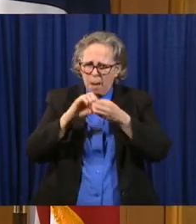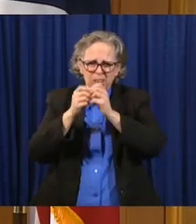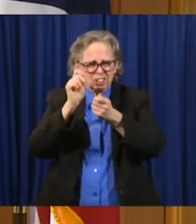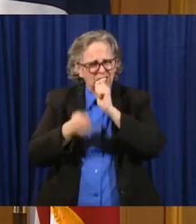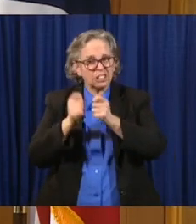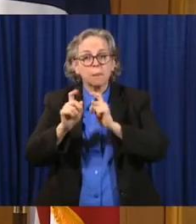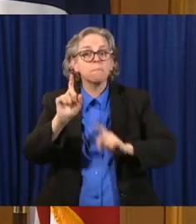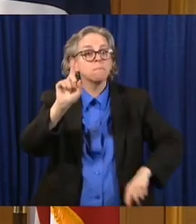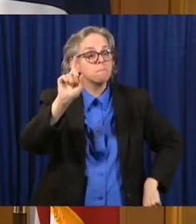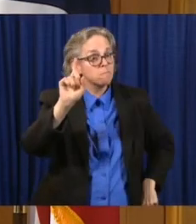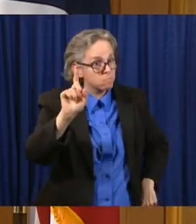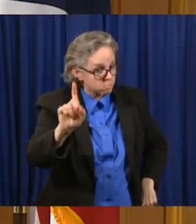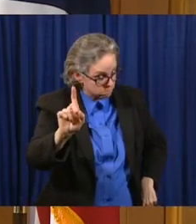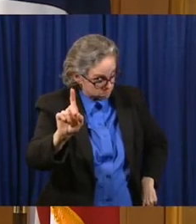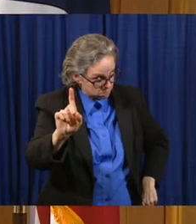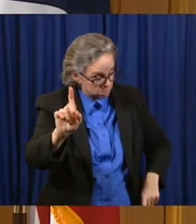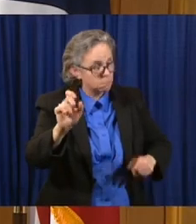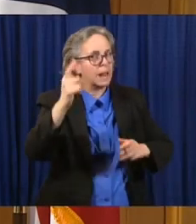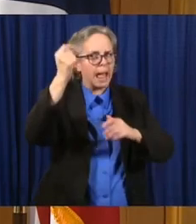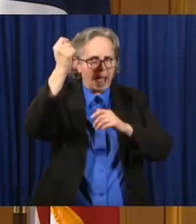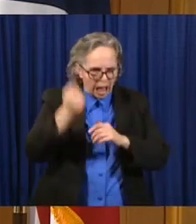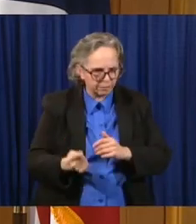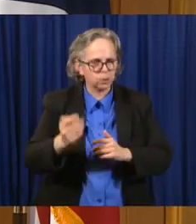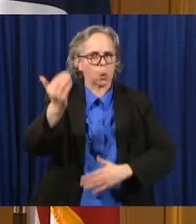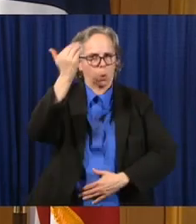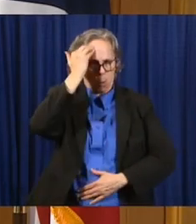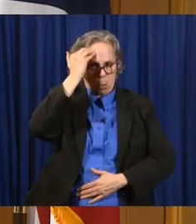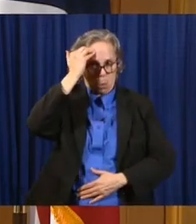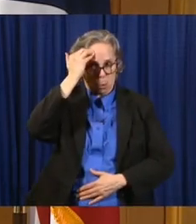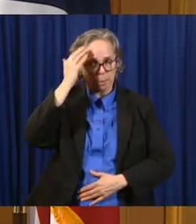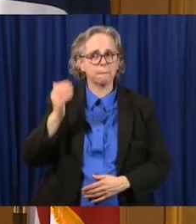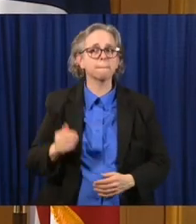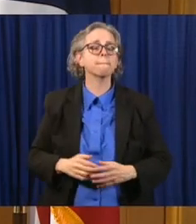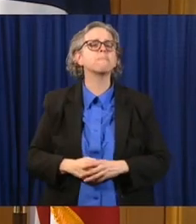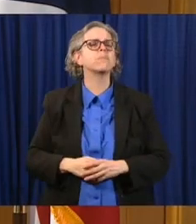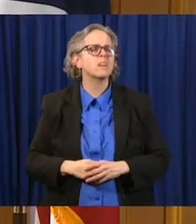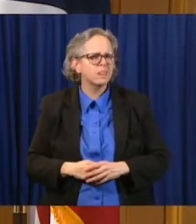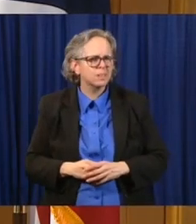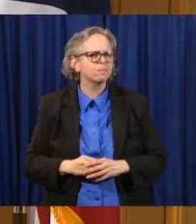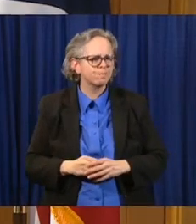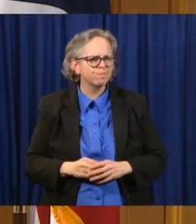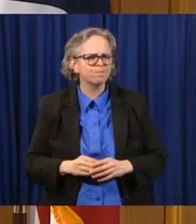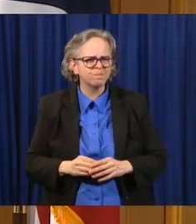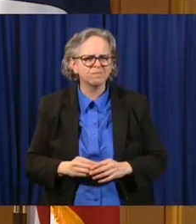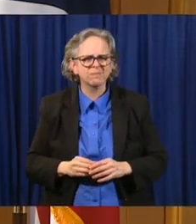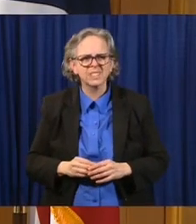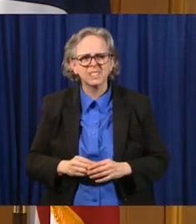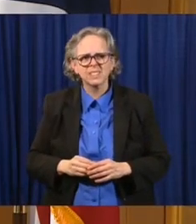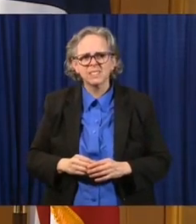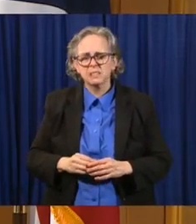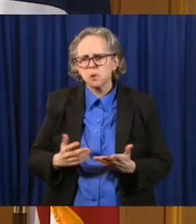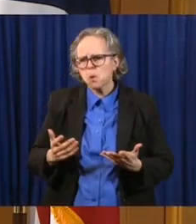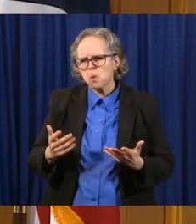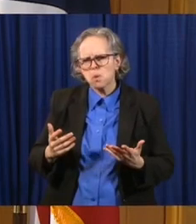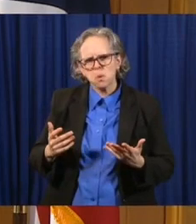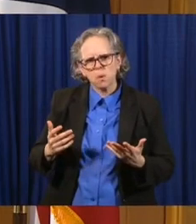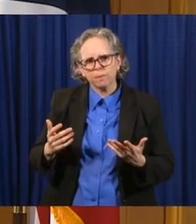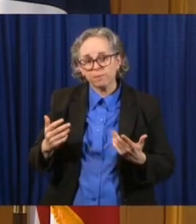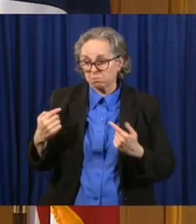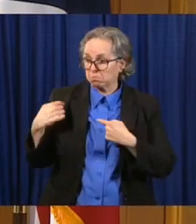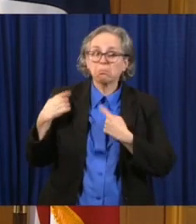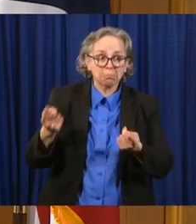day is Tuesday. We have seen our population in prison drop